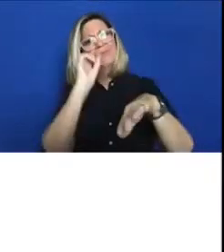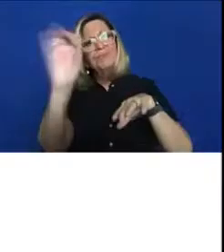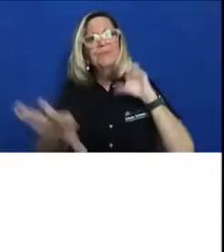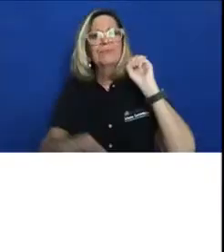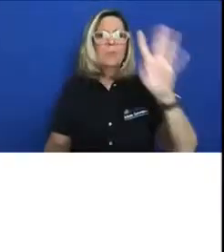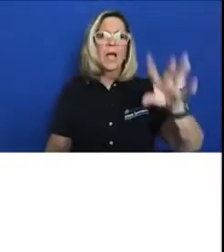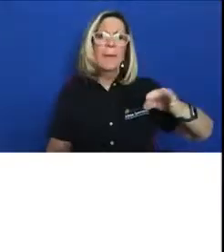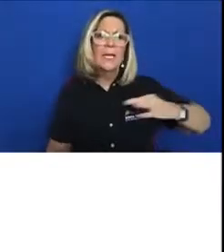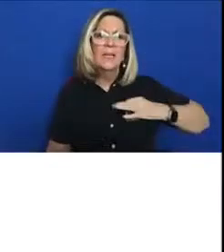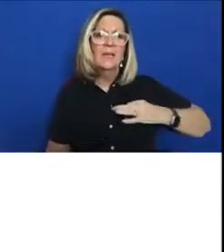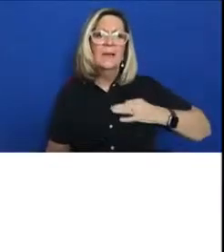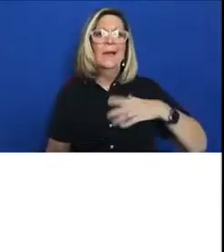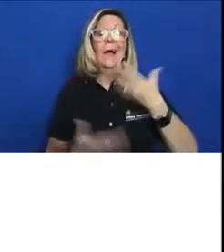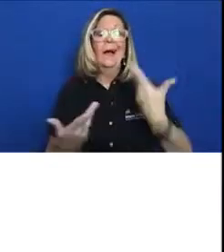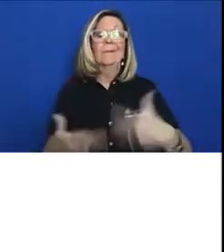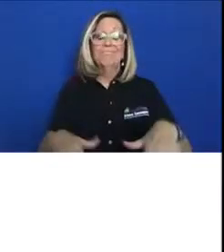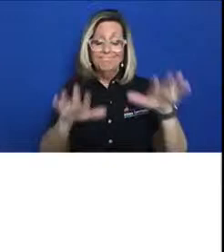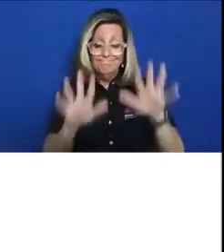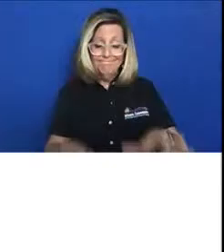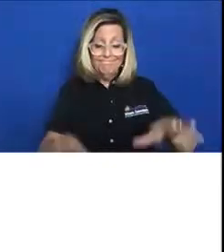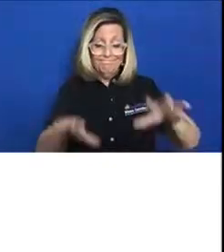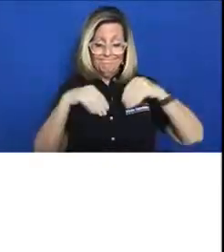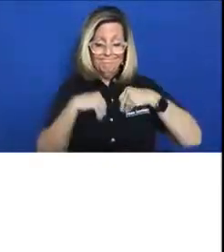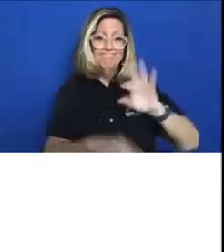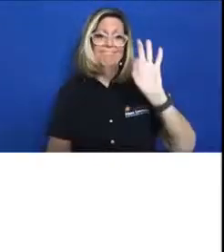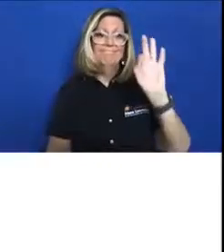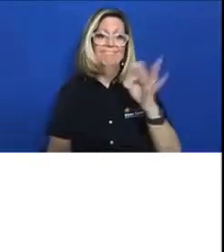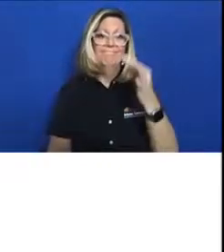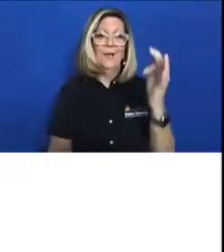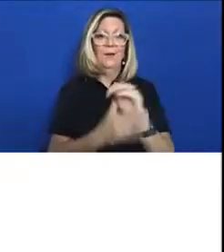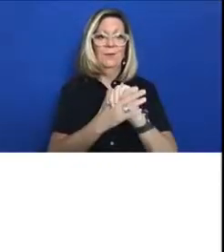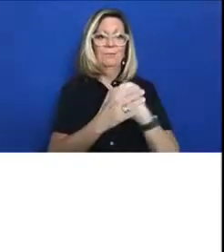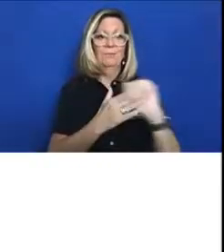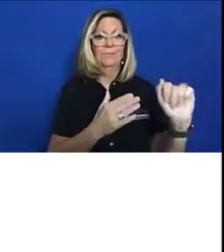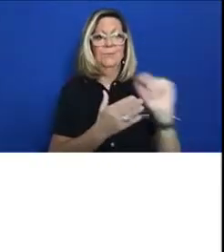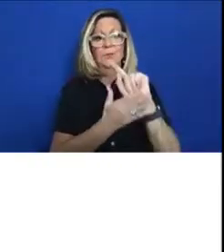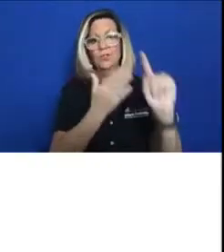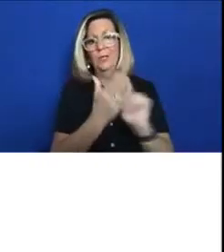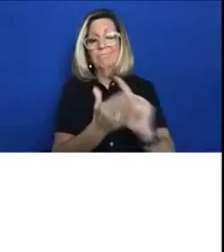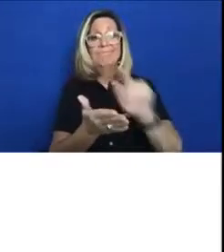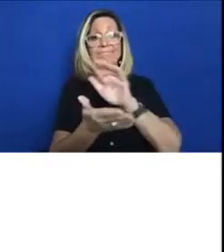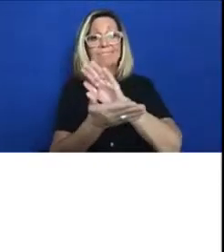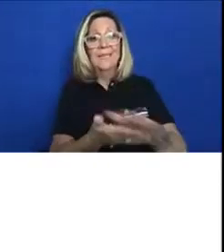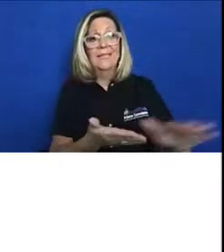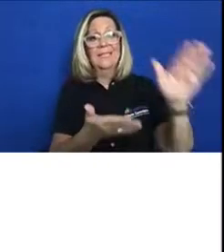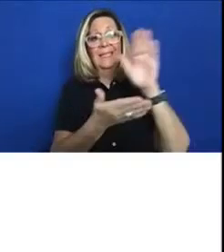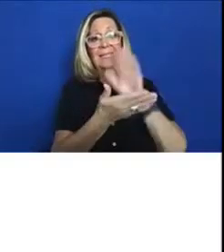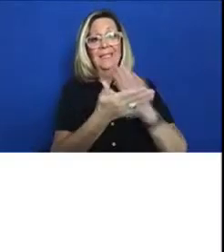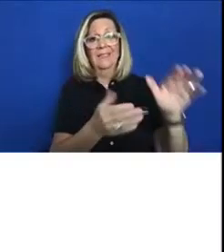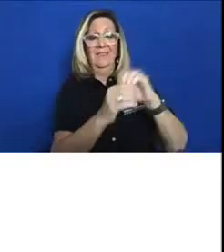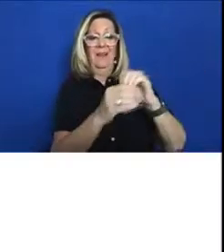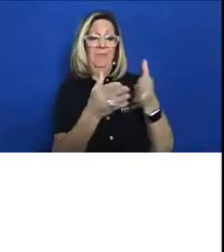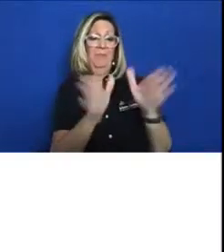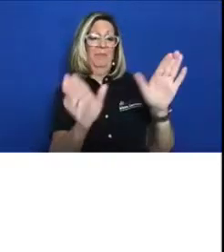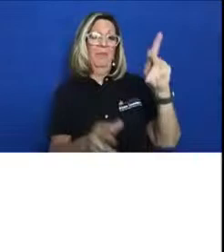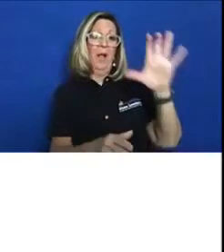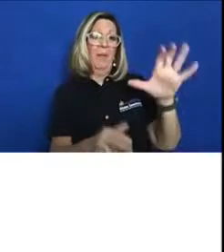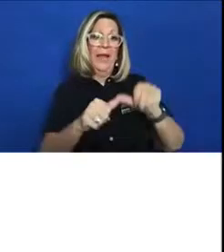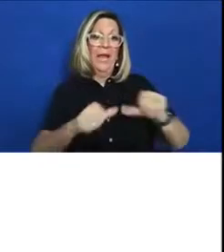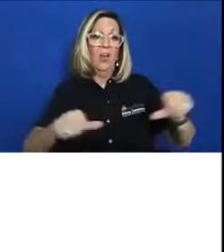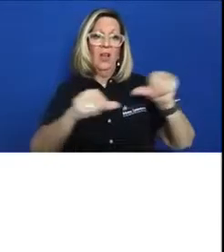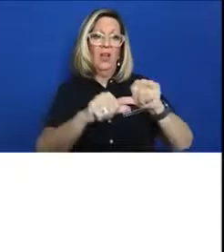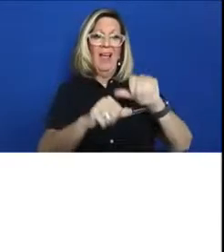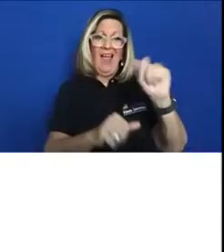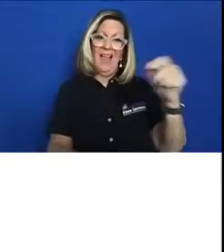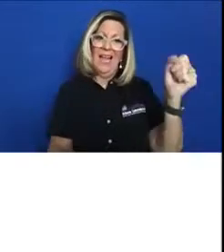1,000 applications, I settled for a $9 per hour job cleaning the public